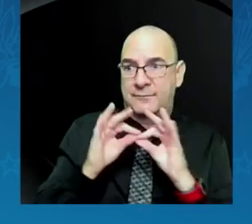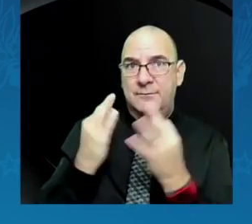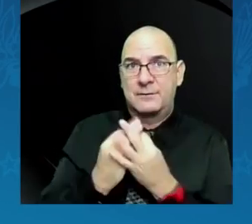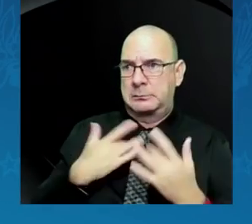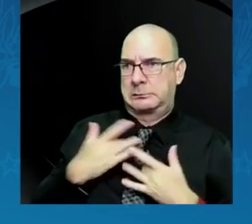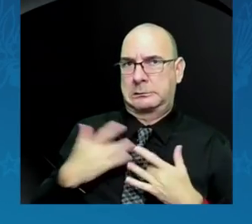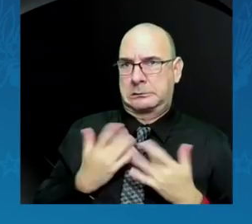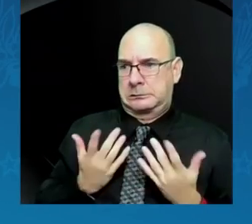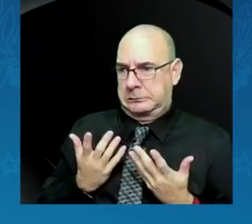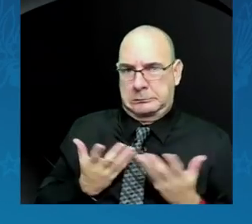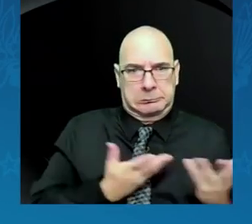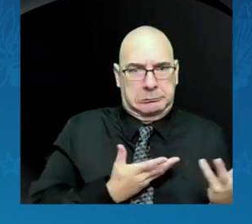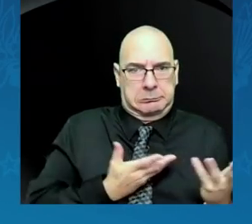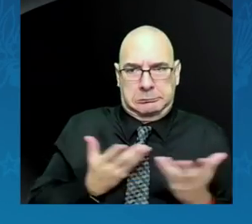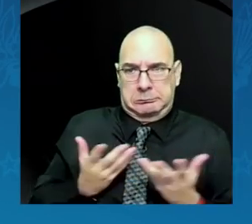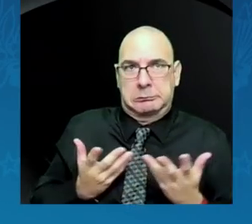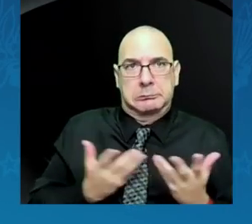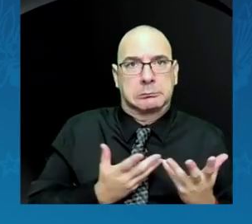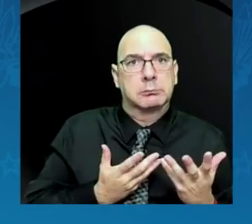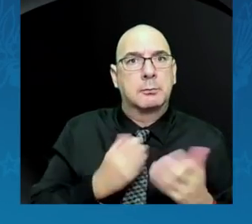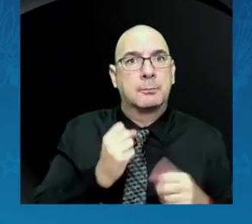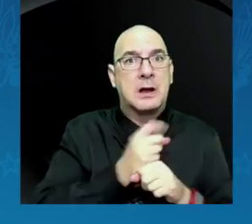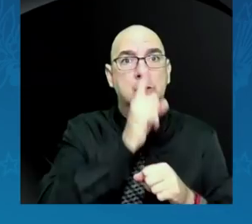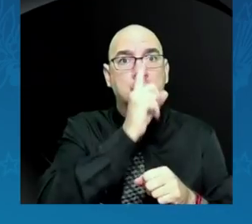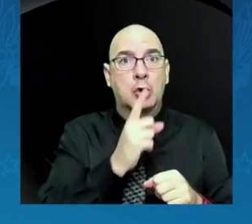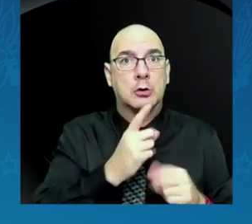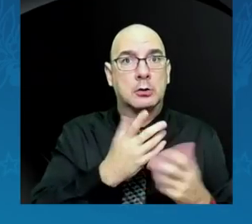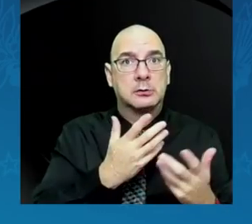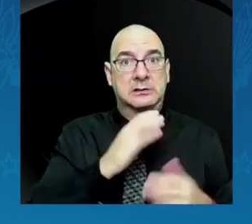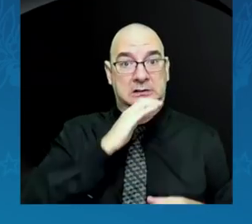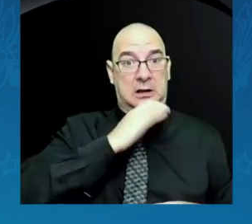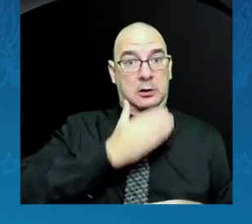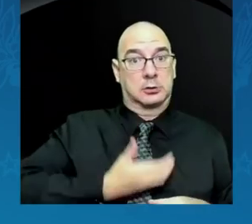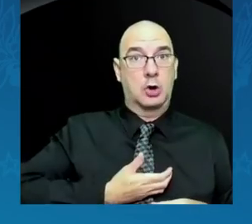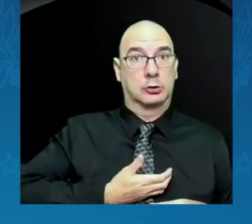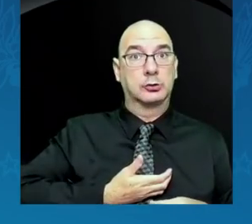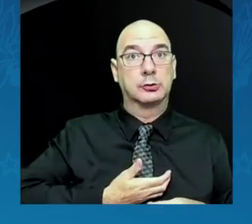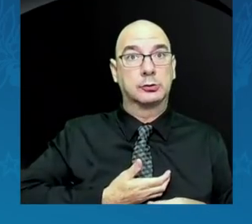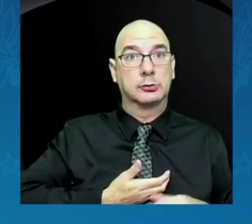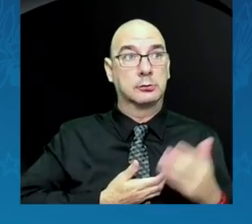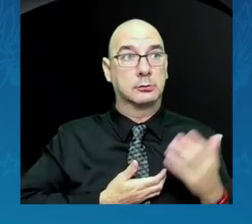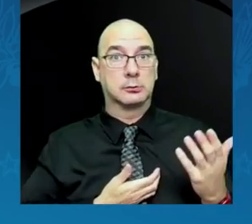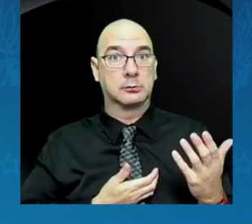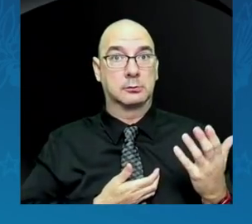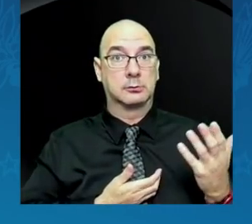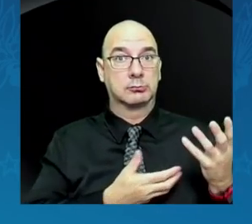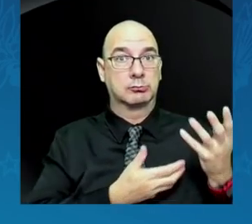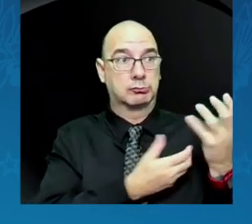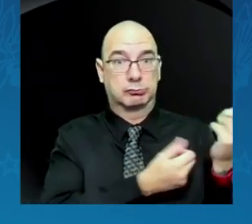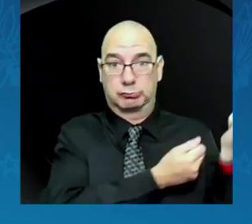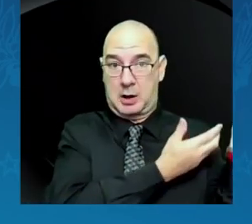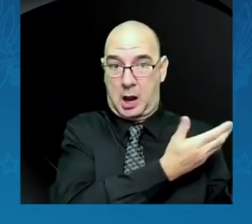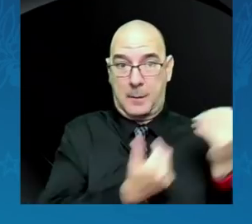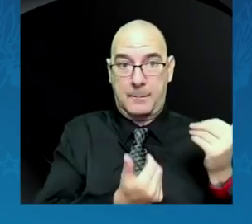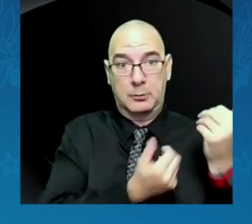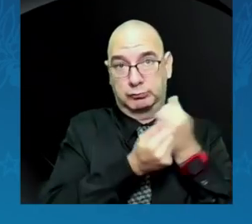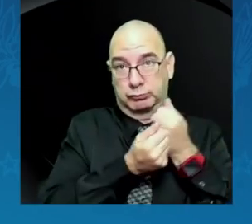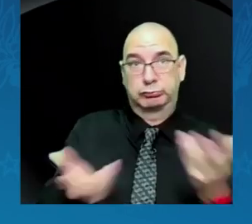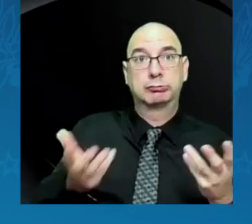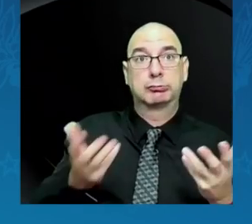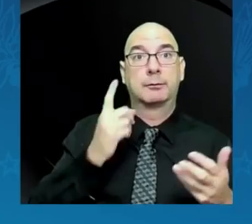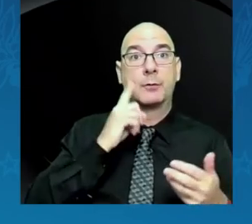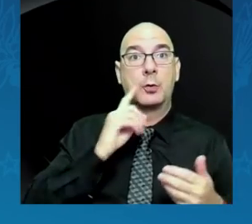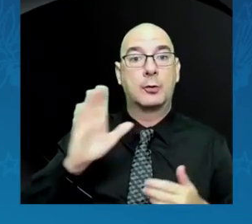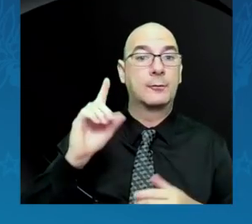to make sure Santa Claus gets whatever Santa Claus should get to the children by Christmas. We talked